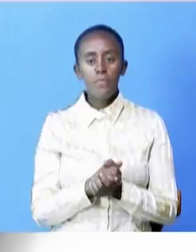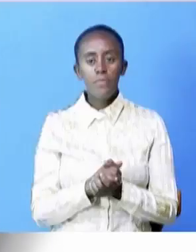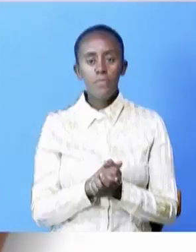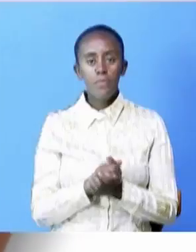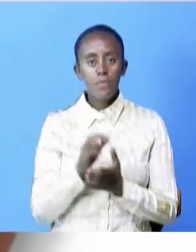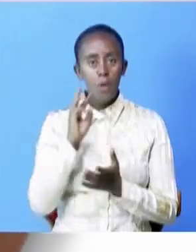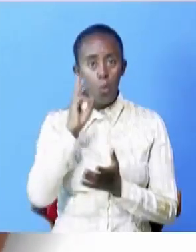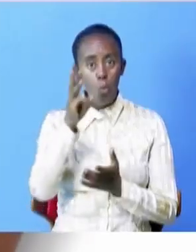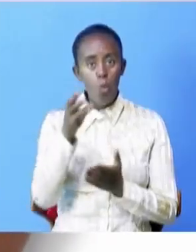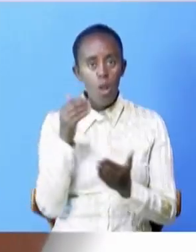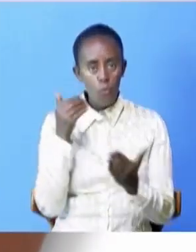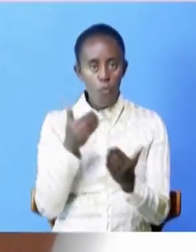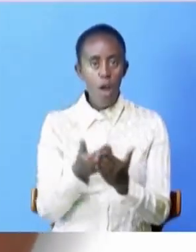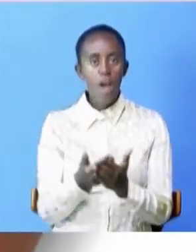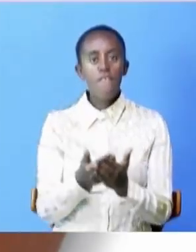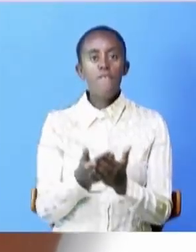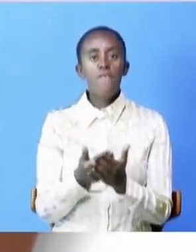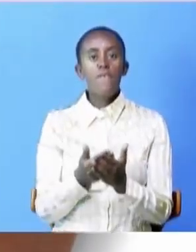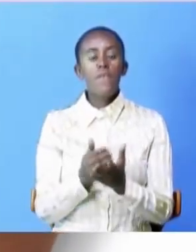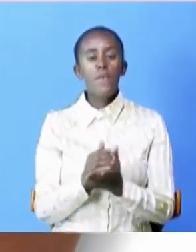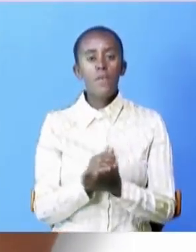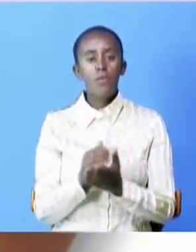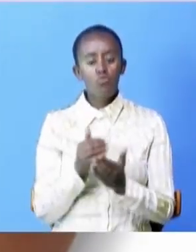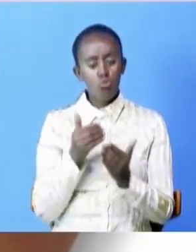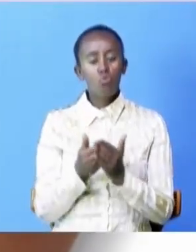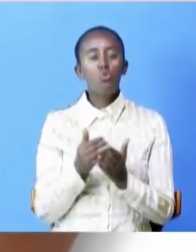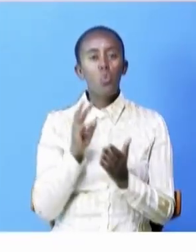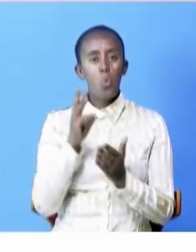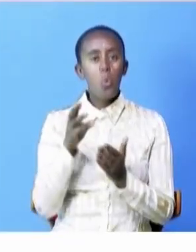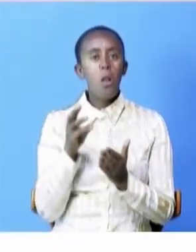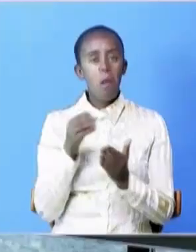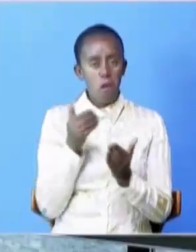will arrive soon.